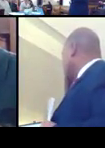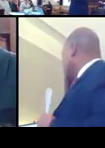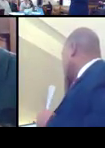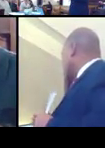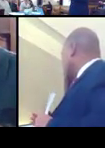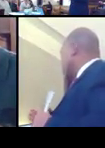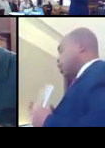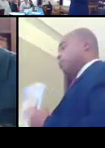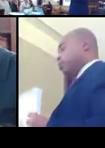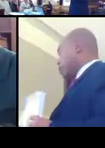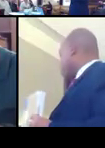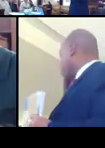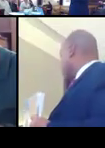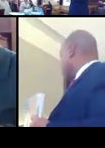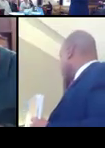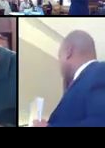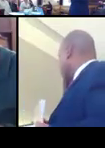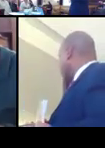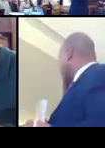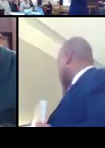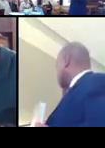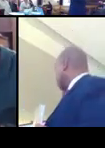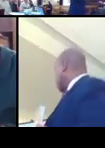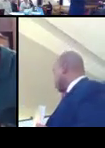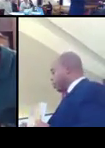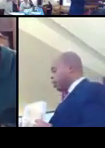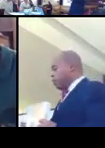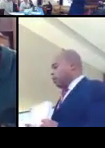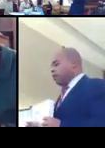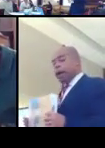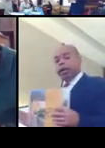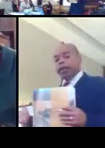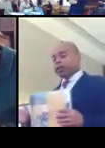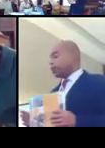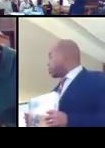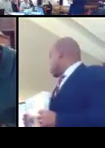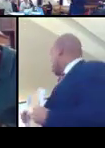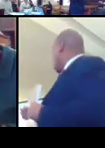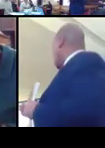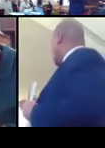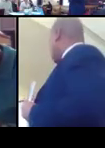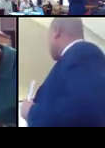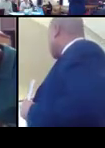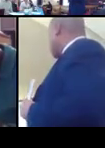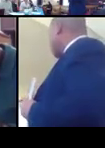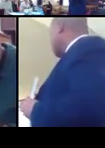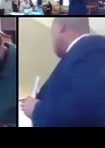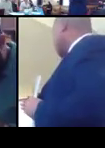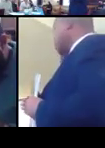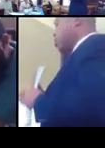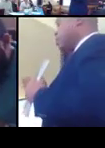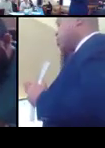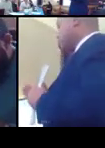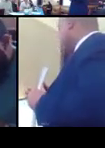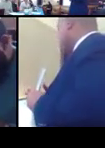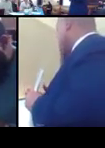Switching to the topical coverage. So the topics in the plan, and you'll hear more from Hallie and Leslie soon. We have primary